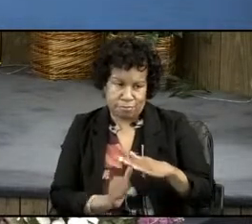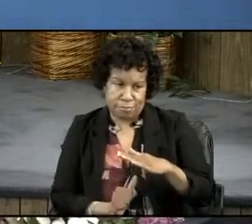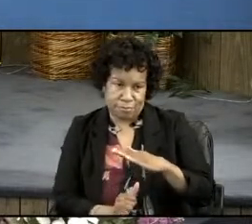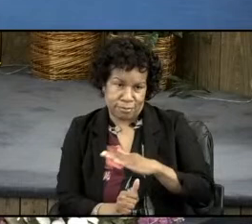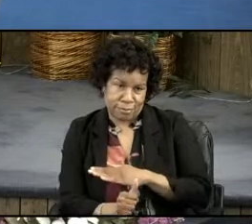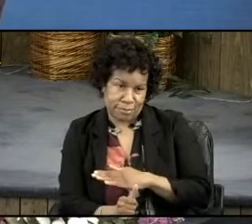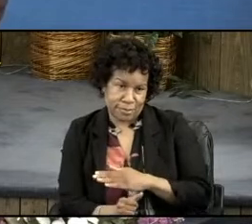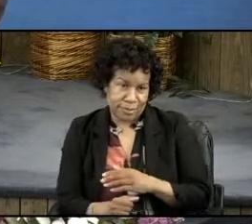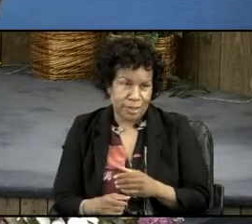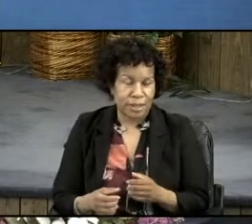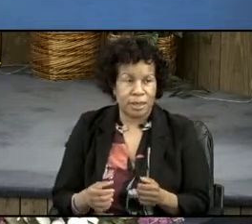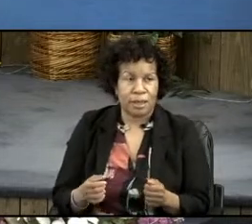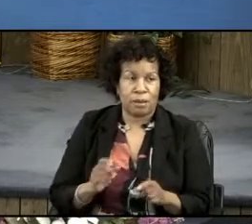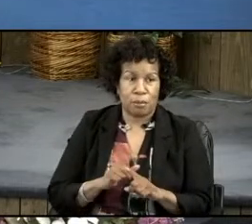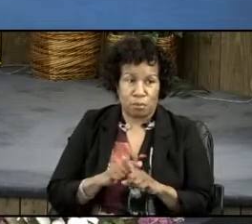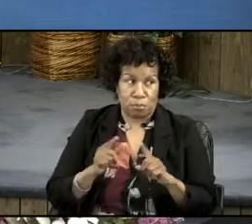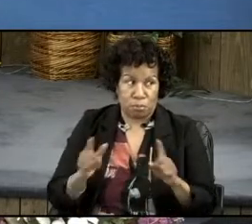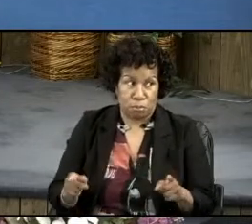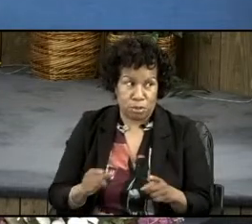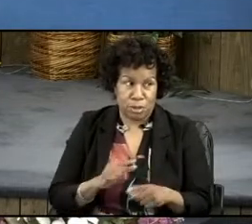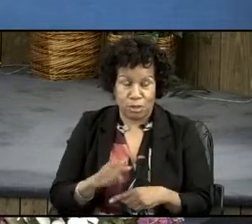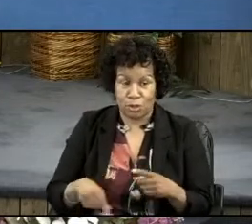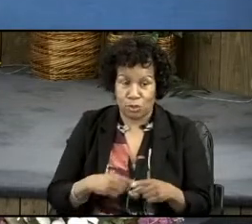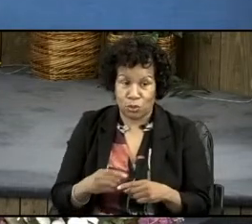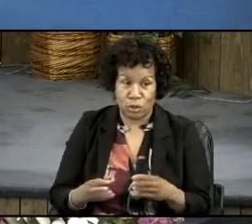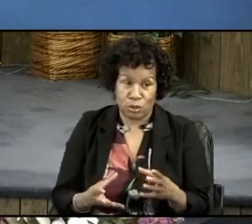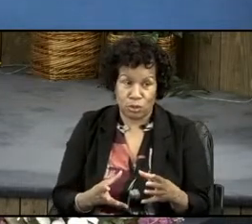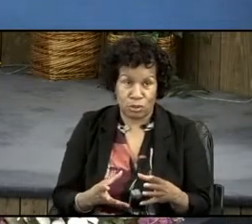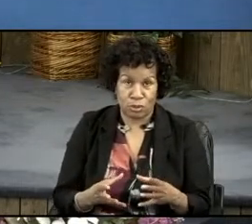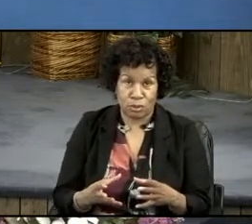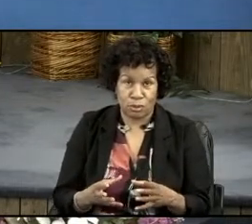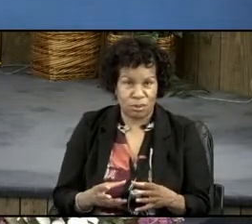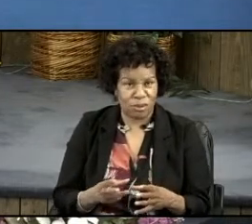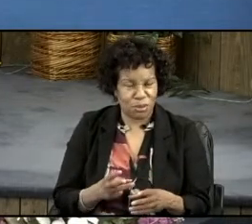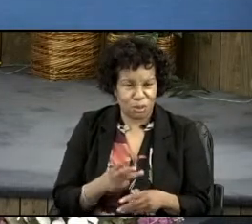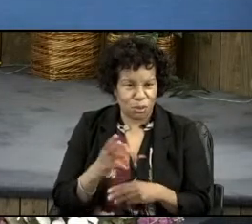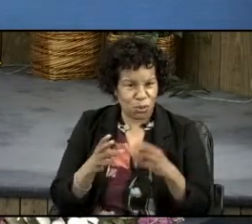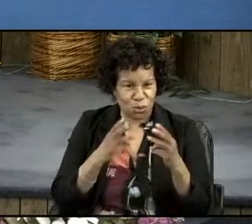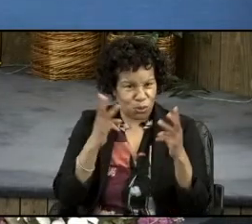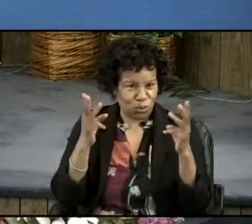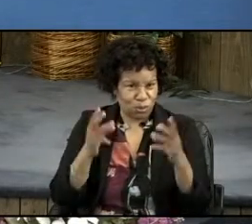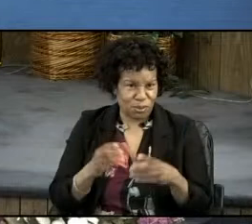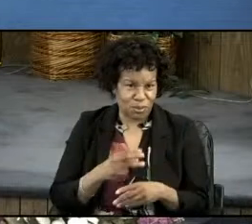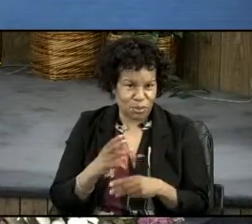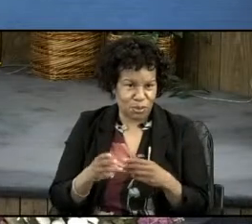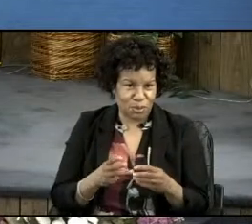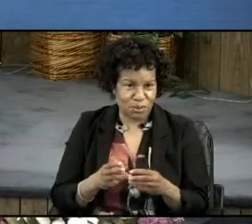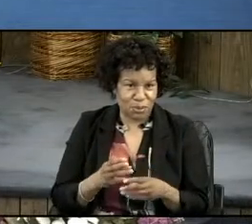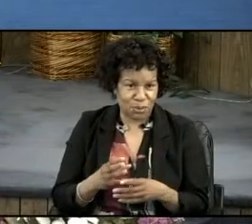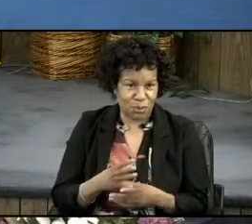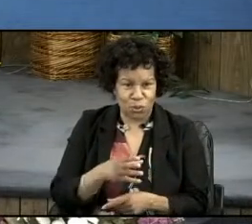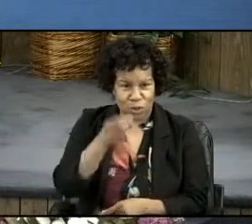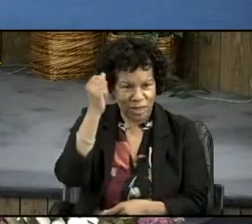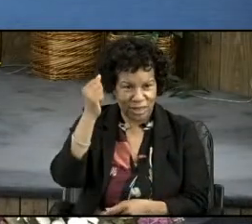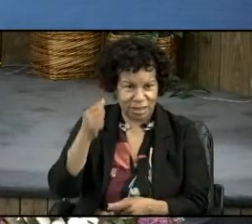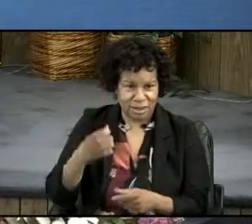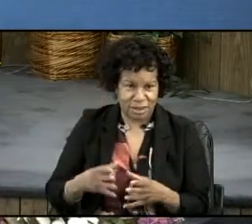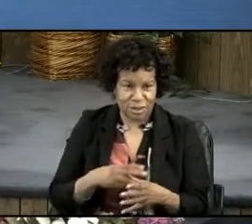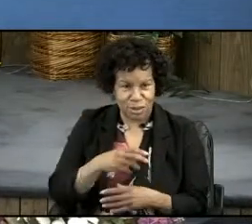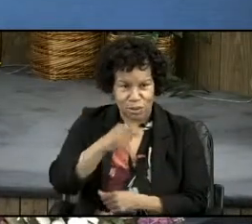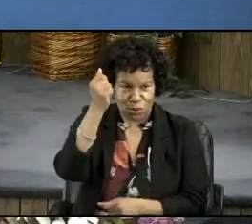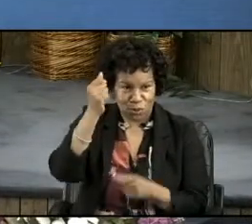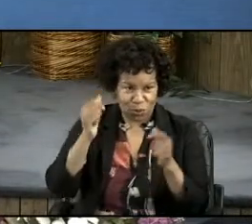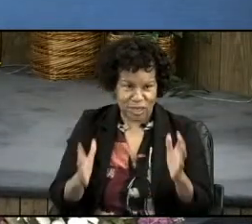the champion comes out and says, hey, you, come over here and fight me one-on-one. Winner takes all. Like, well, who,